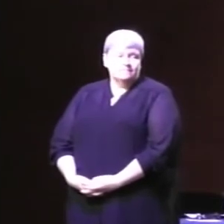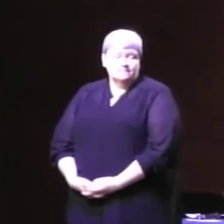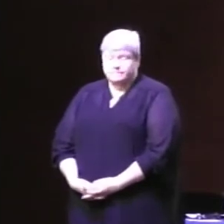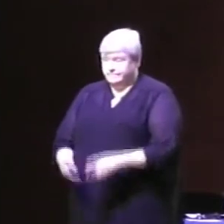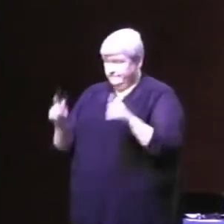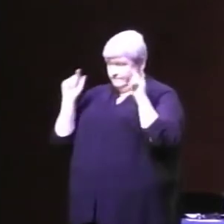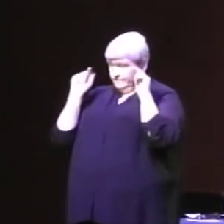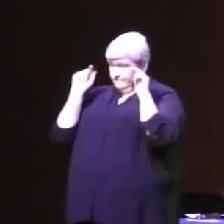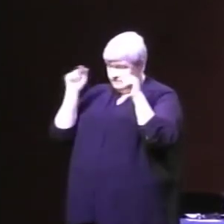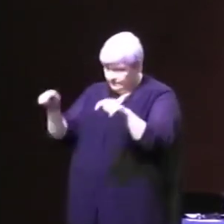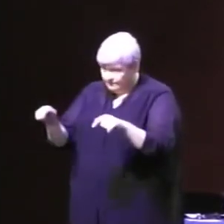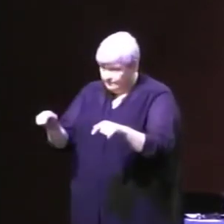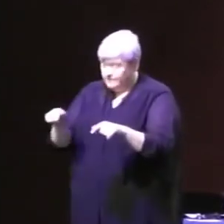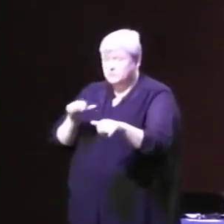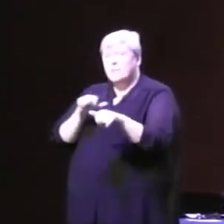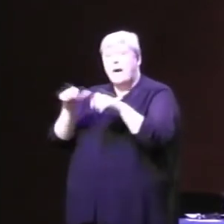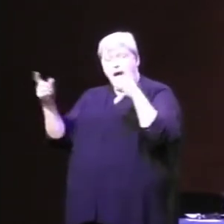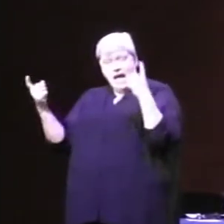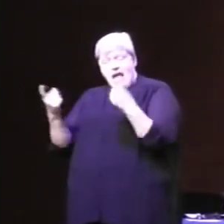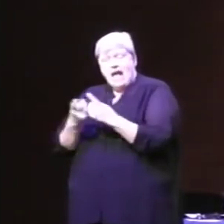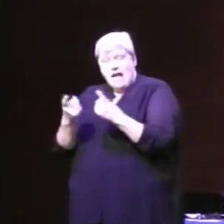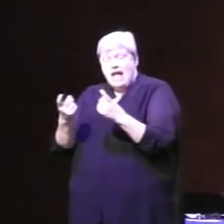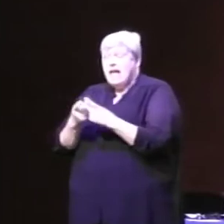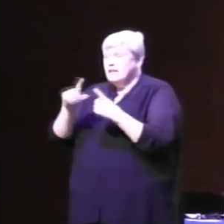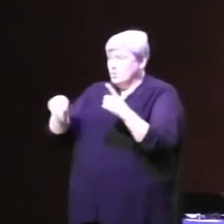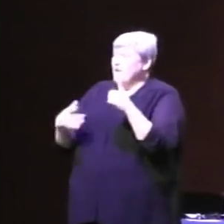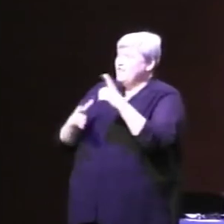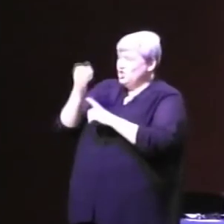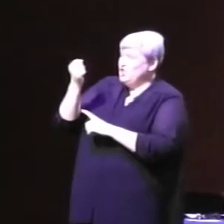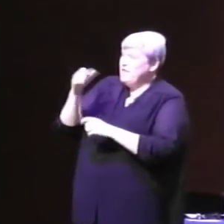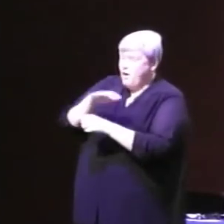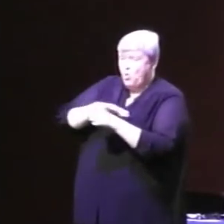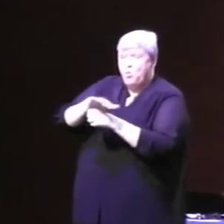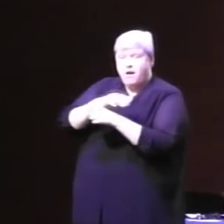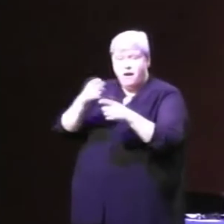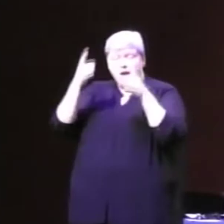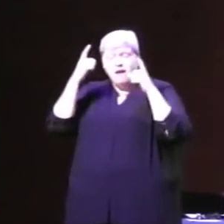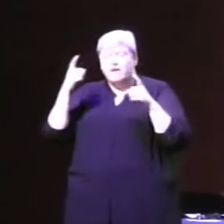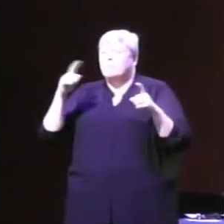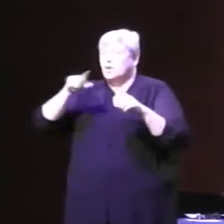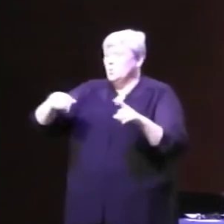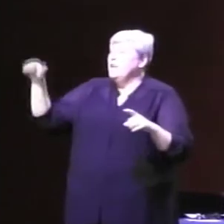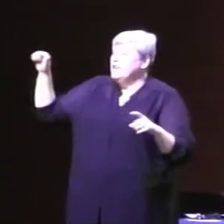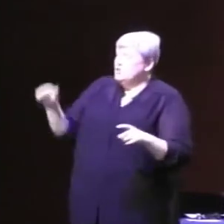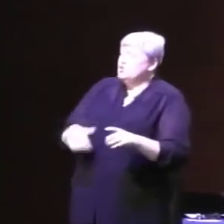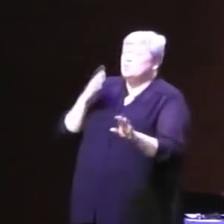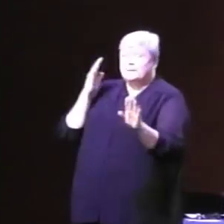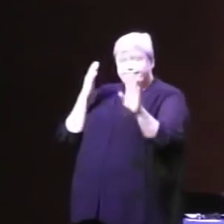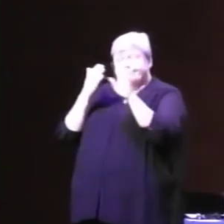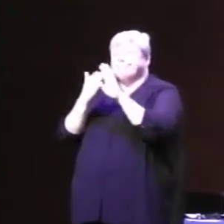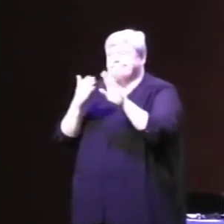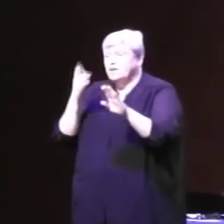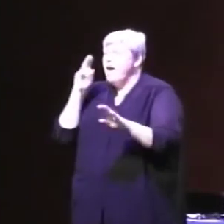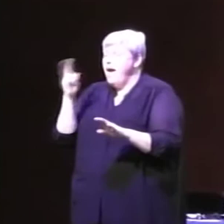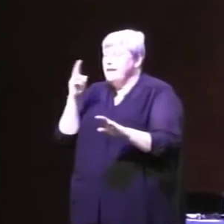That was the high point. That was the high point of what we achieved in local government, and that's what we should be going back to, and that's